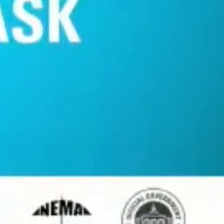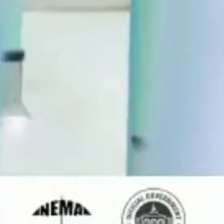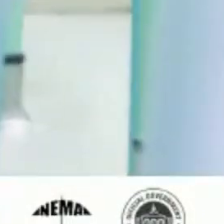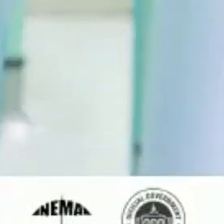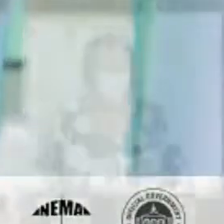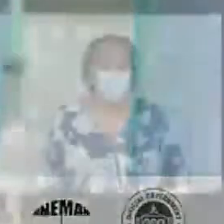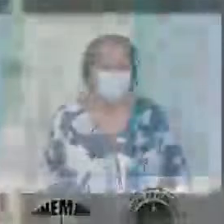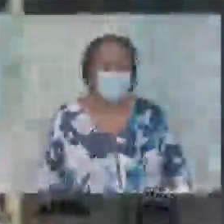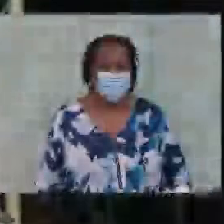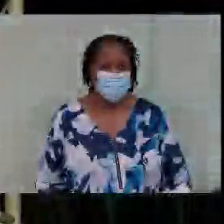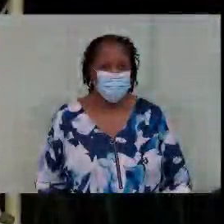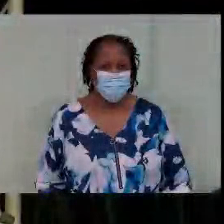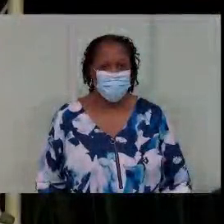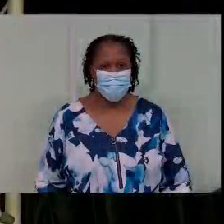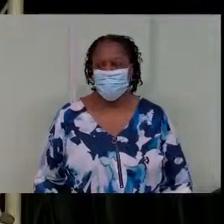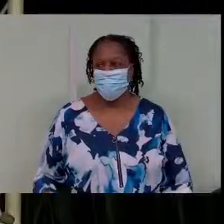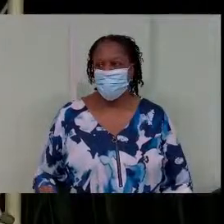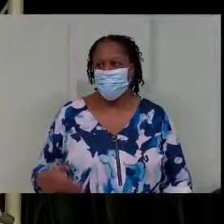mask.